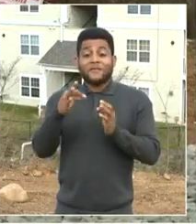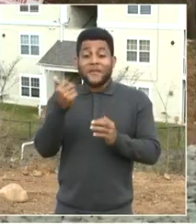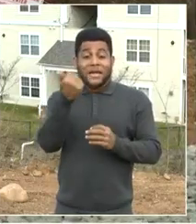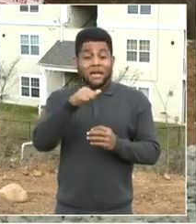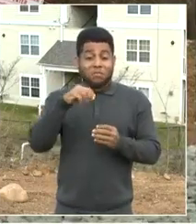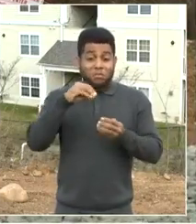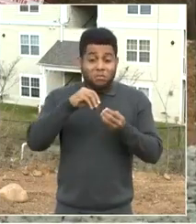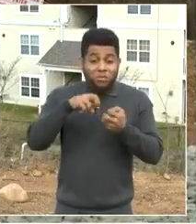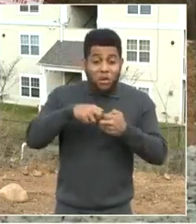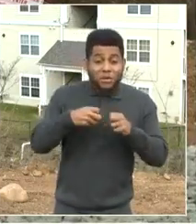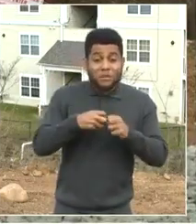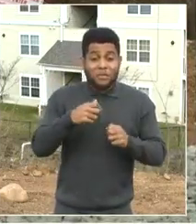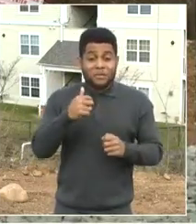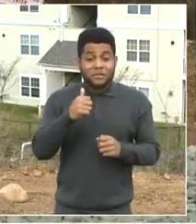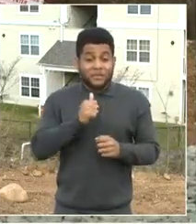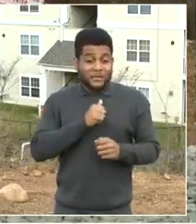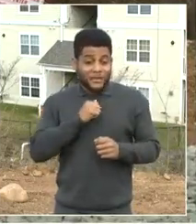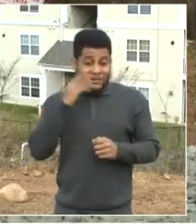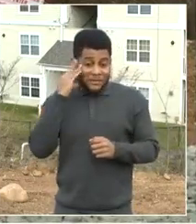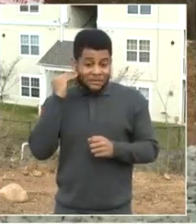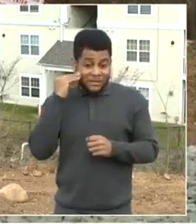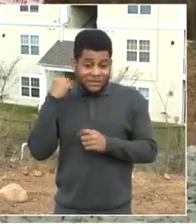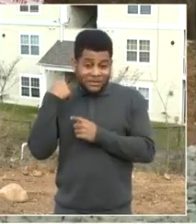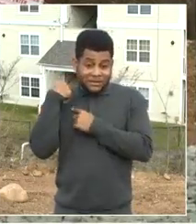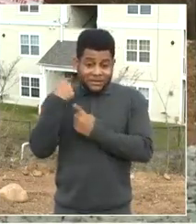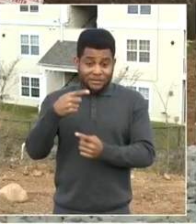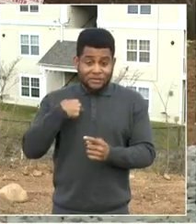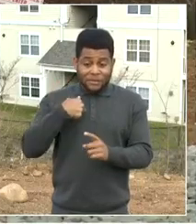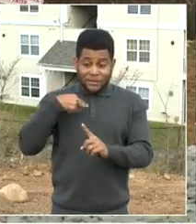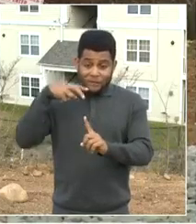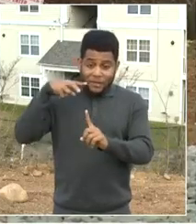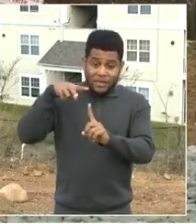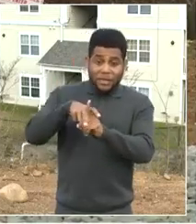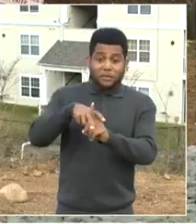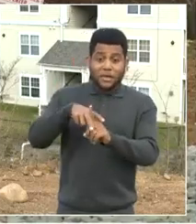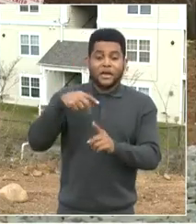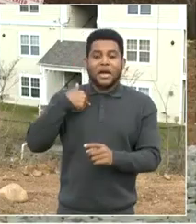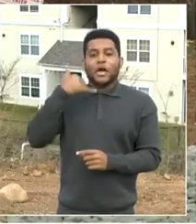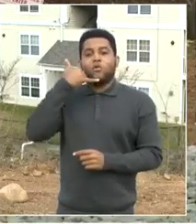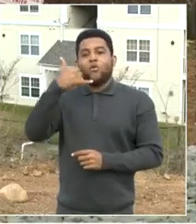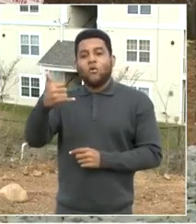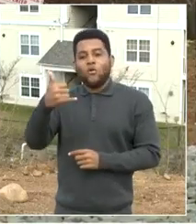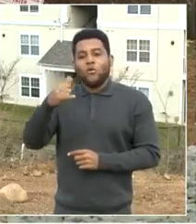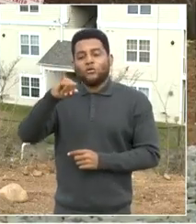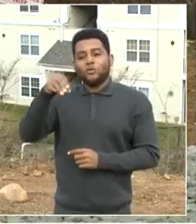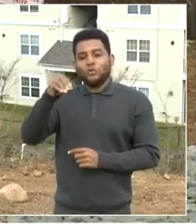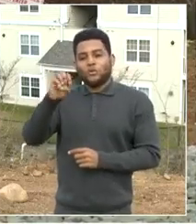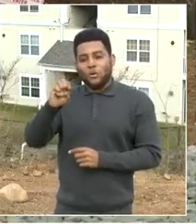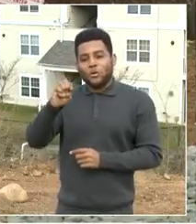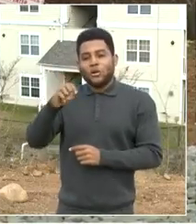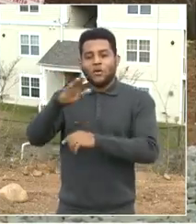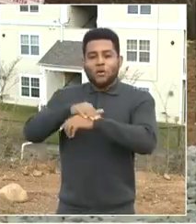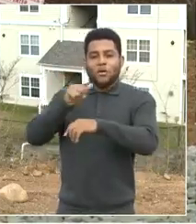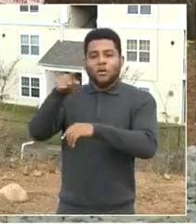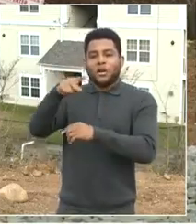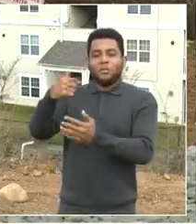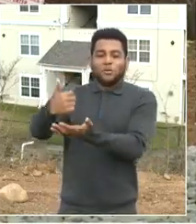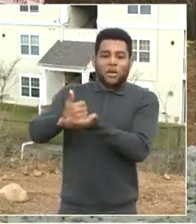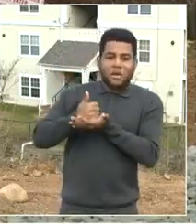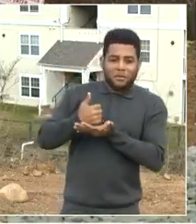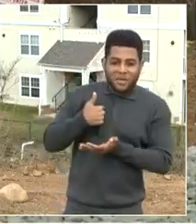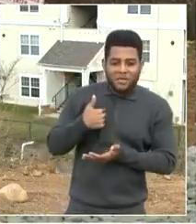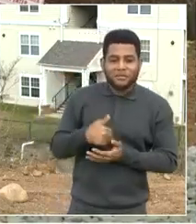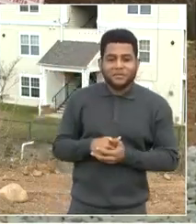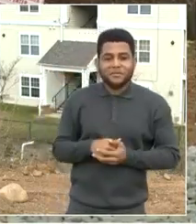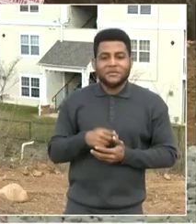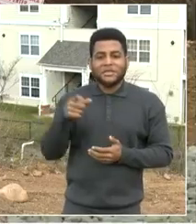been the huge support and the reason why we're standing here today, and one of the main key people in